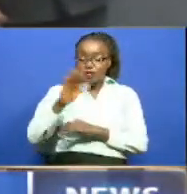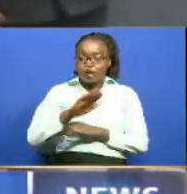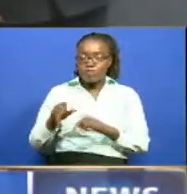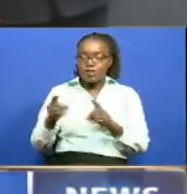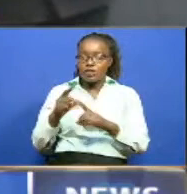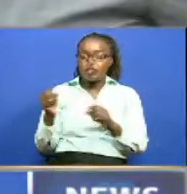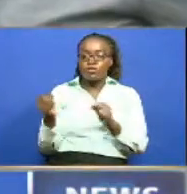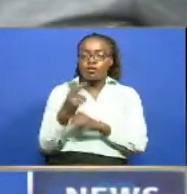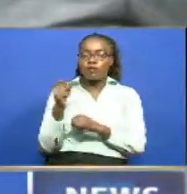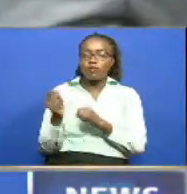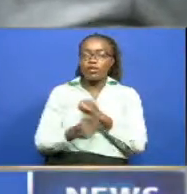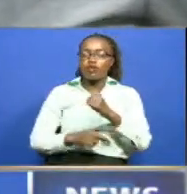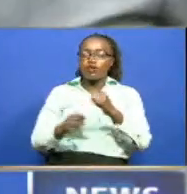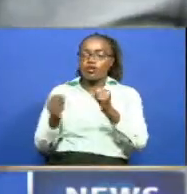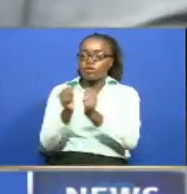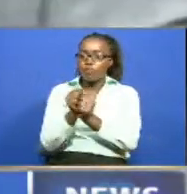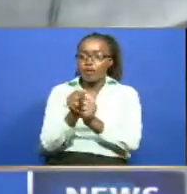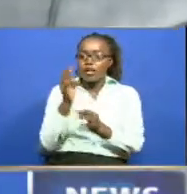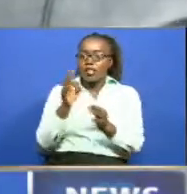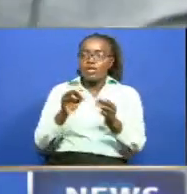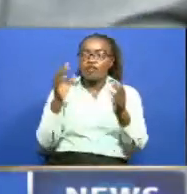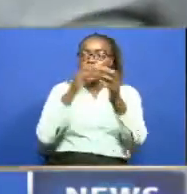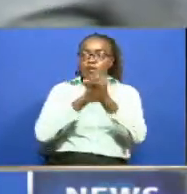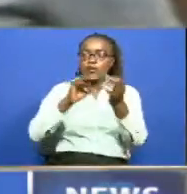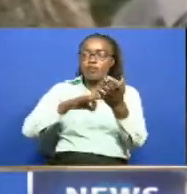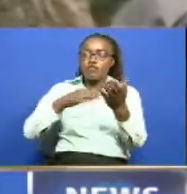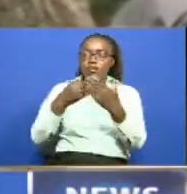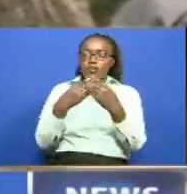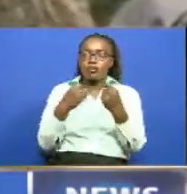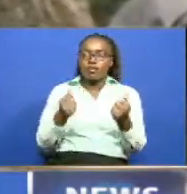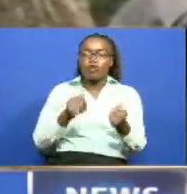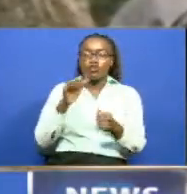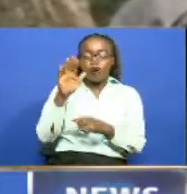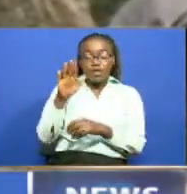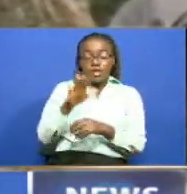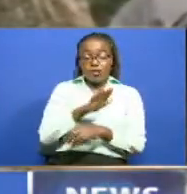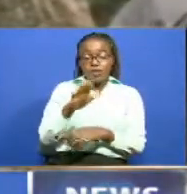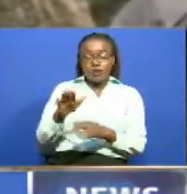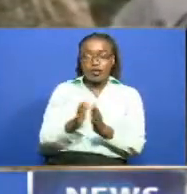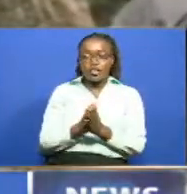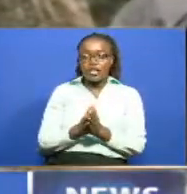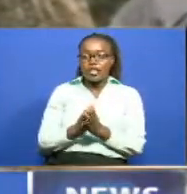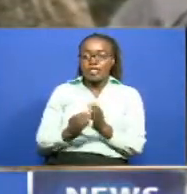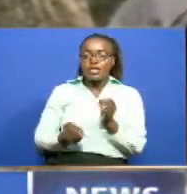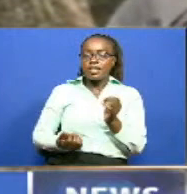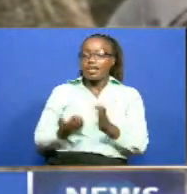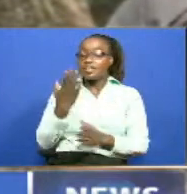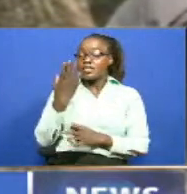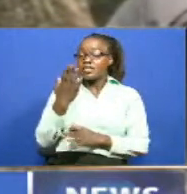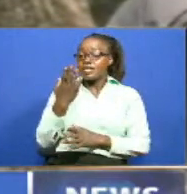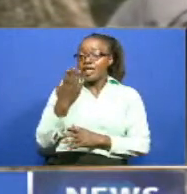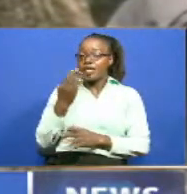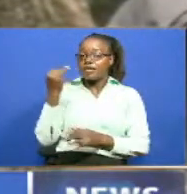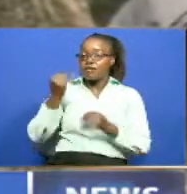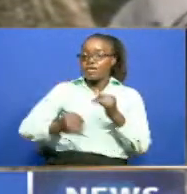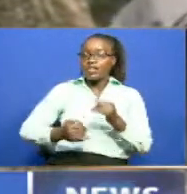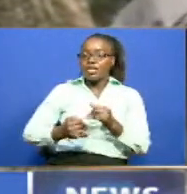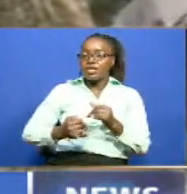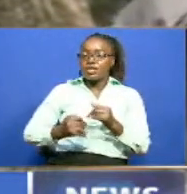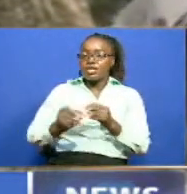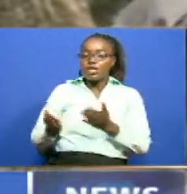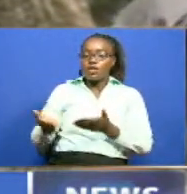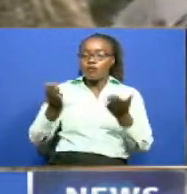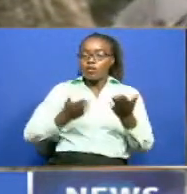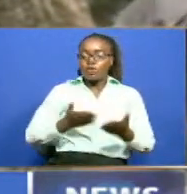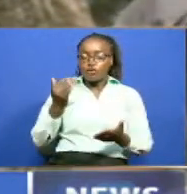of October if the President failed to dissolve Parliament. The urgency and finality is necessitated by